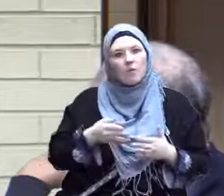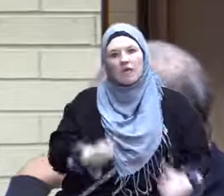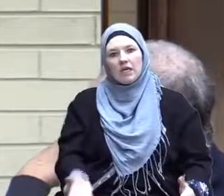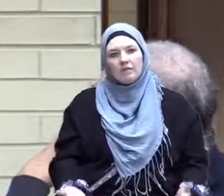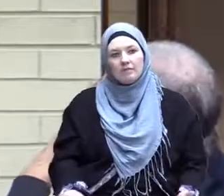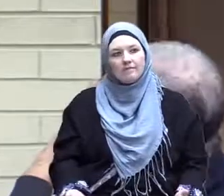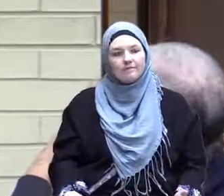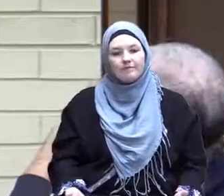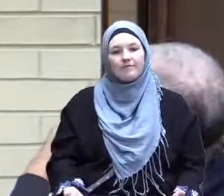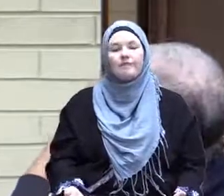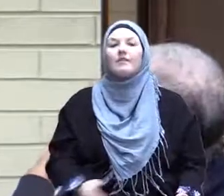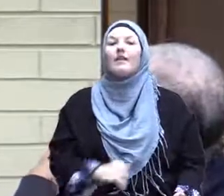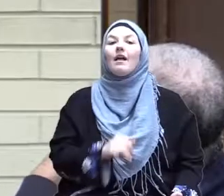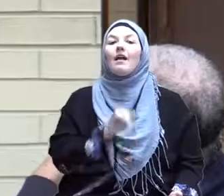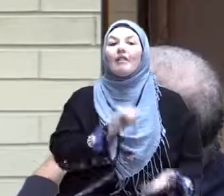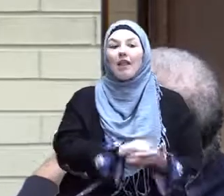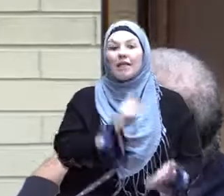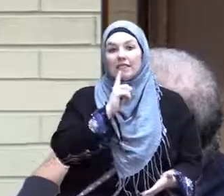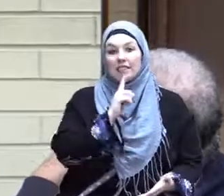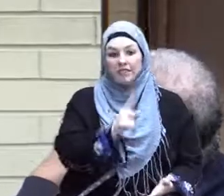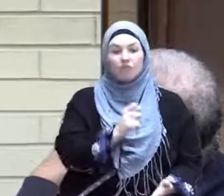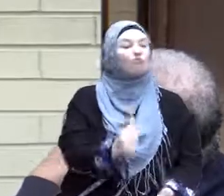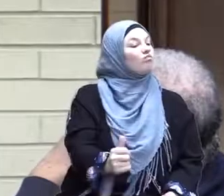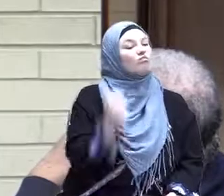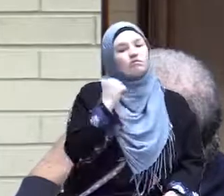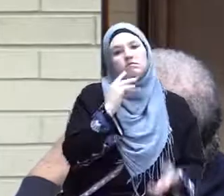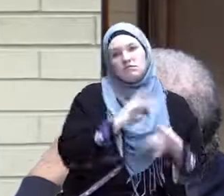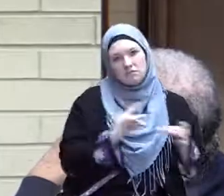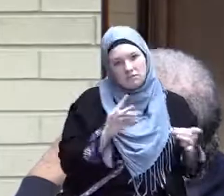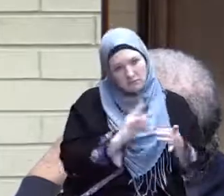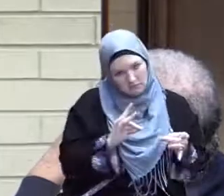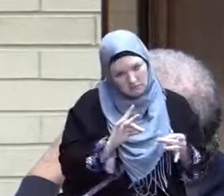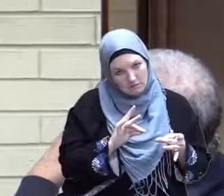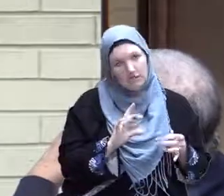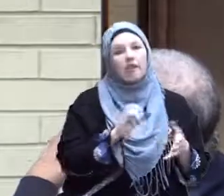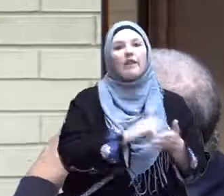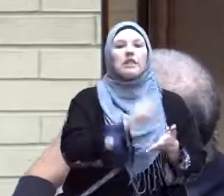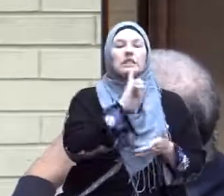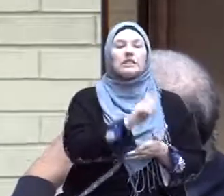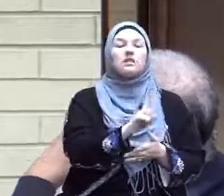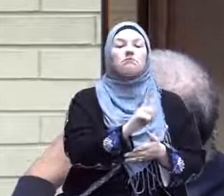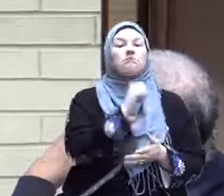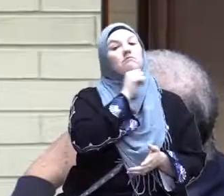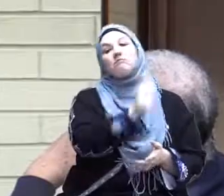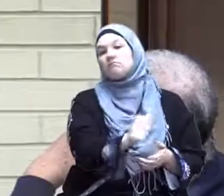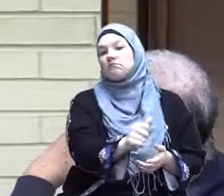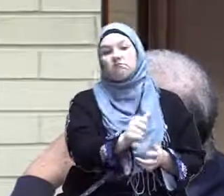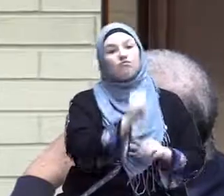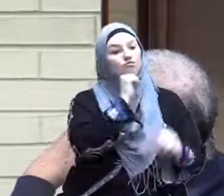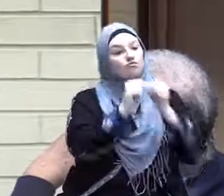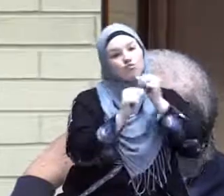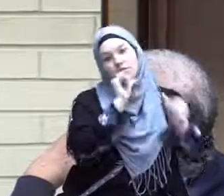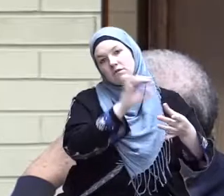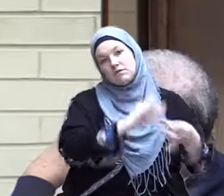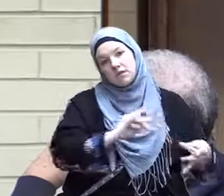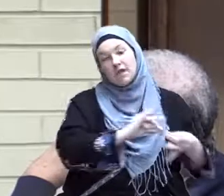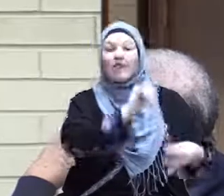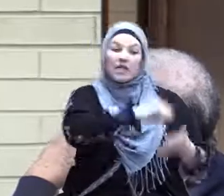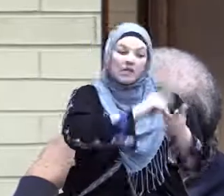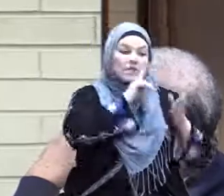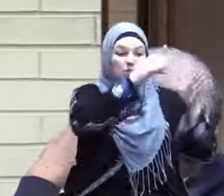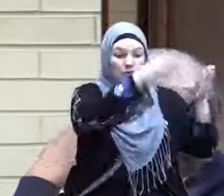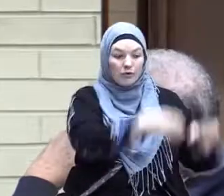life. That is rejecting the message. That is denying the message. This is a